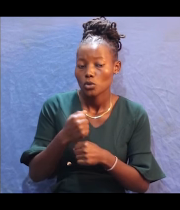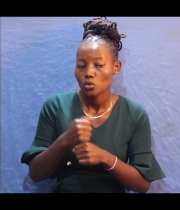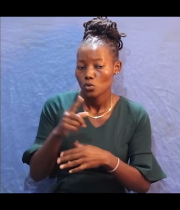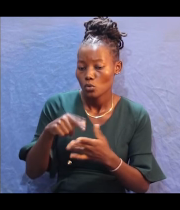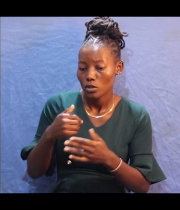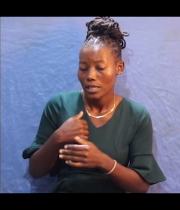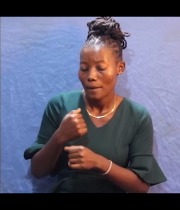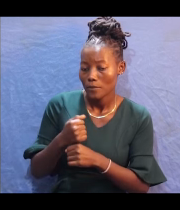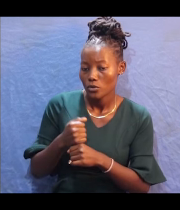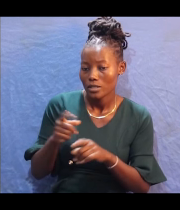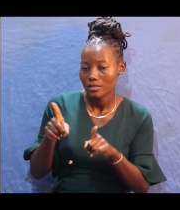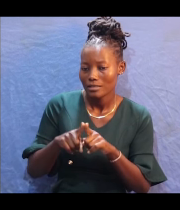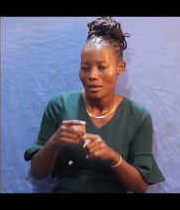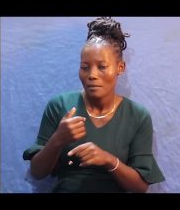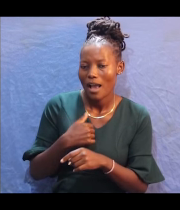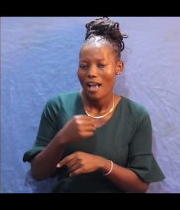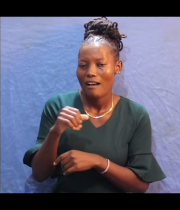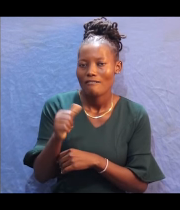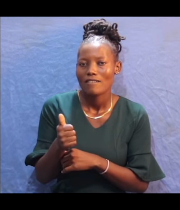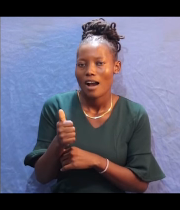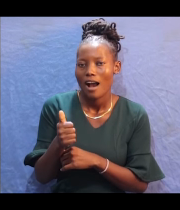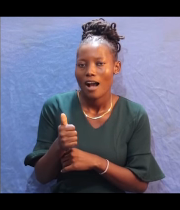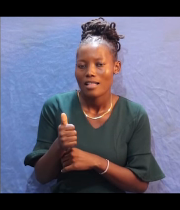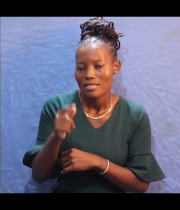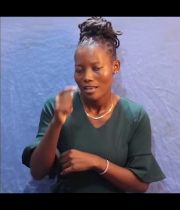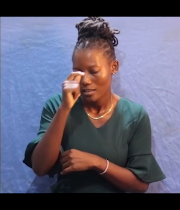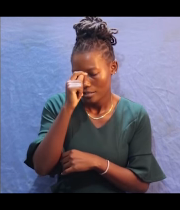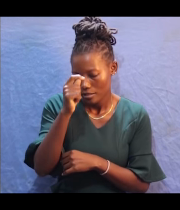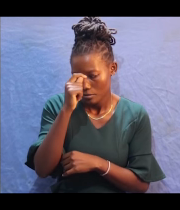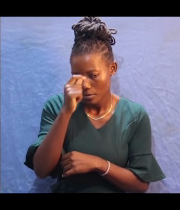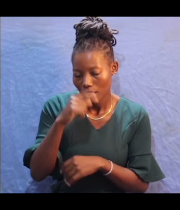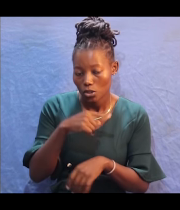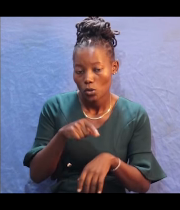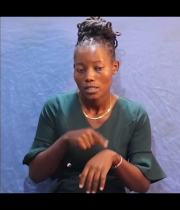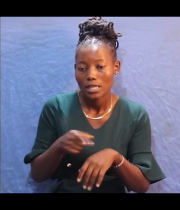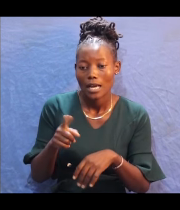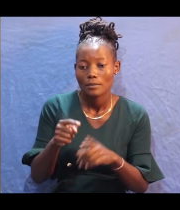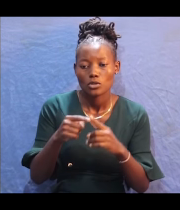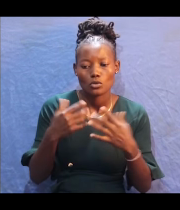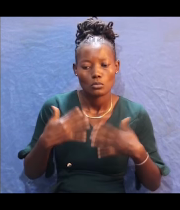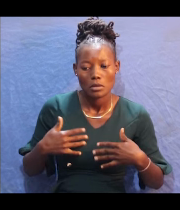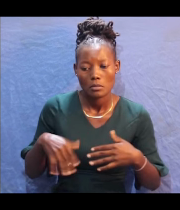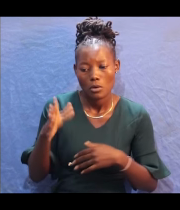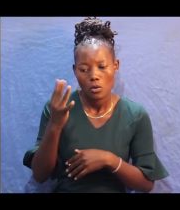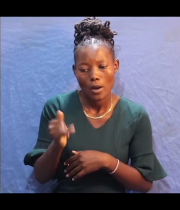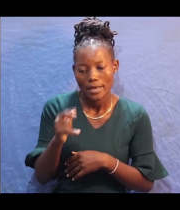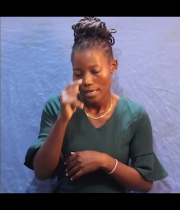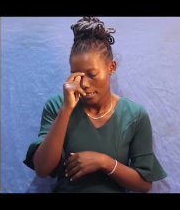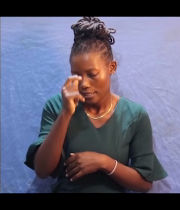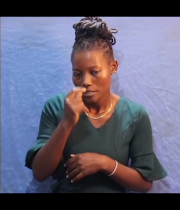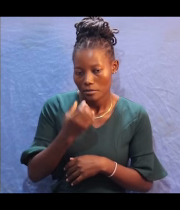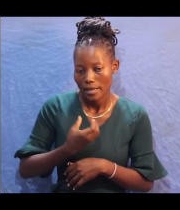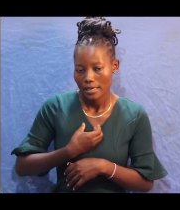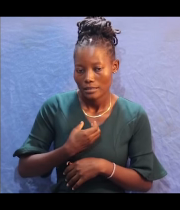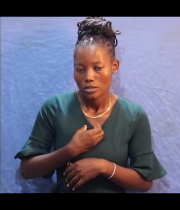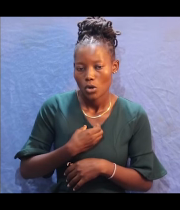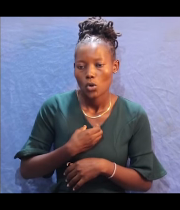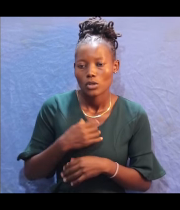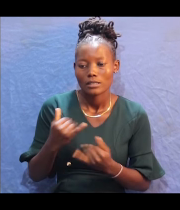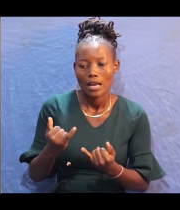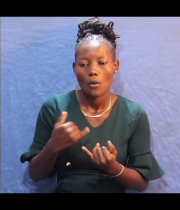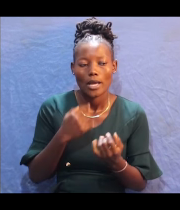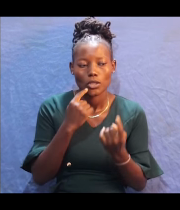But also I have some certain kind of respect when it comes to older people, because I had respect for my older coach. So I know how